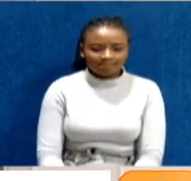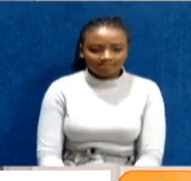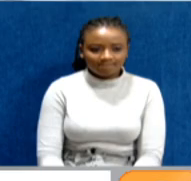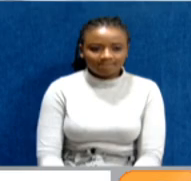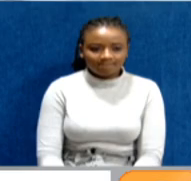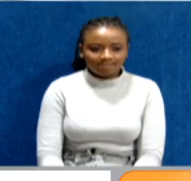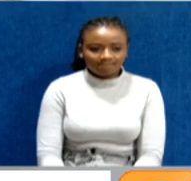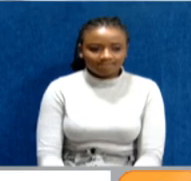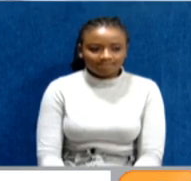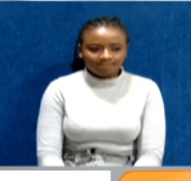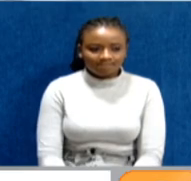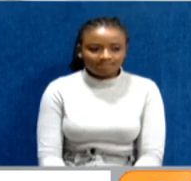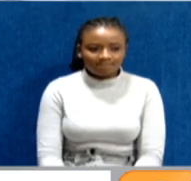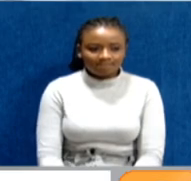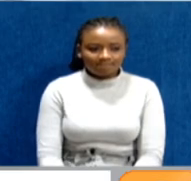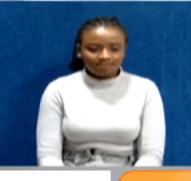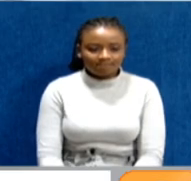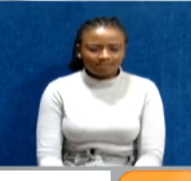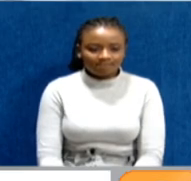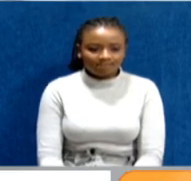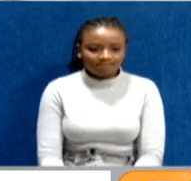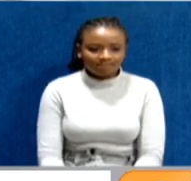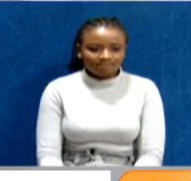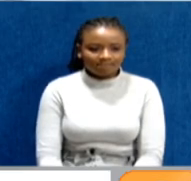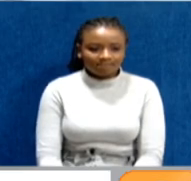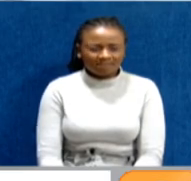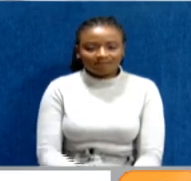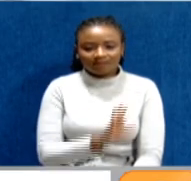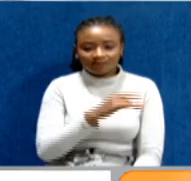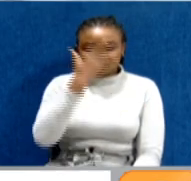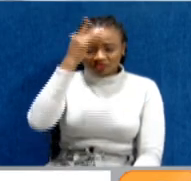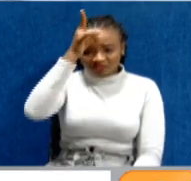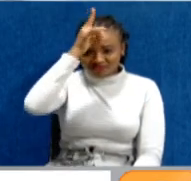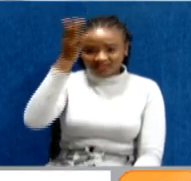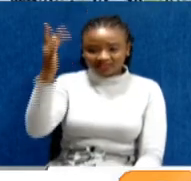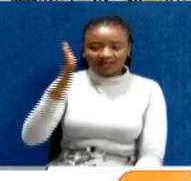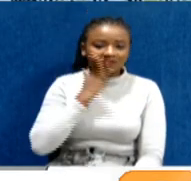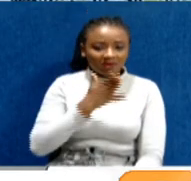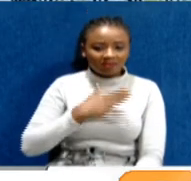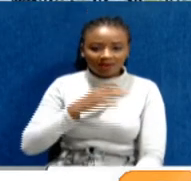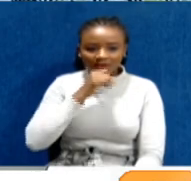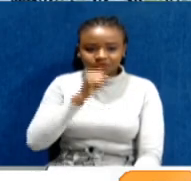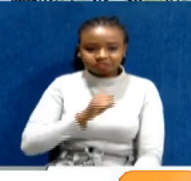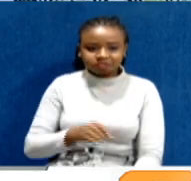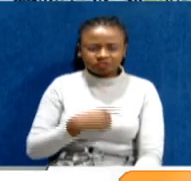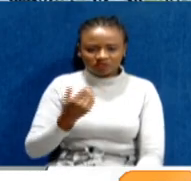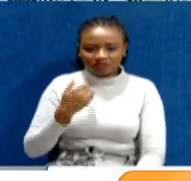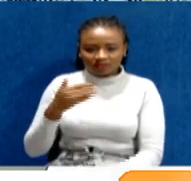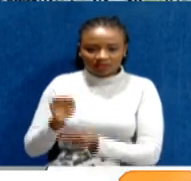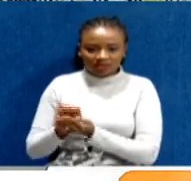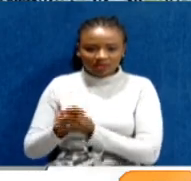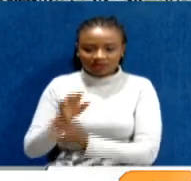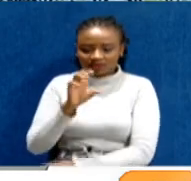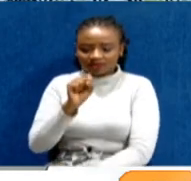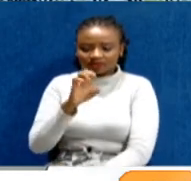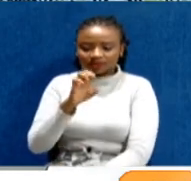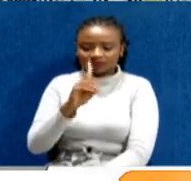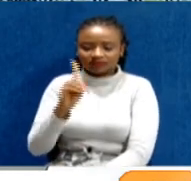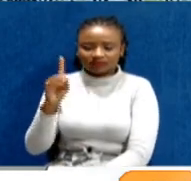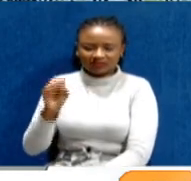consumer. Okay. It is our business. And Dr. Neema, you know, back in the village, my grandmother has this way of storing our own seeds. It's like